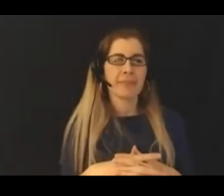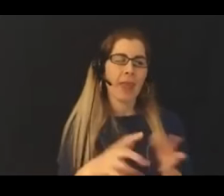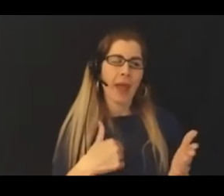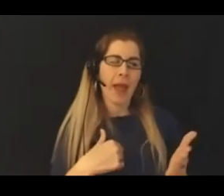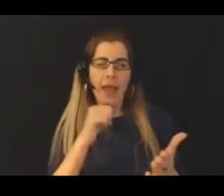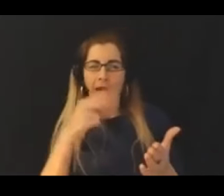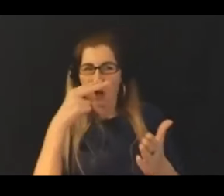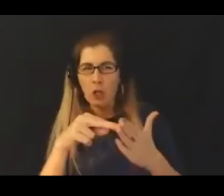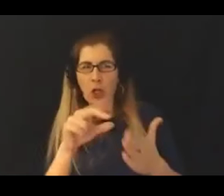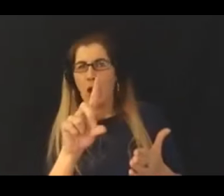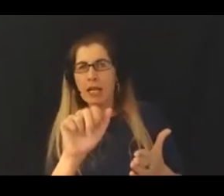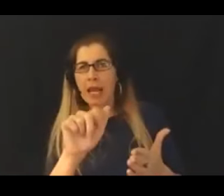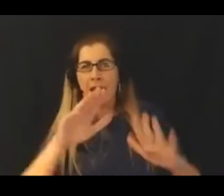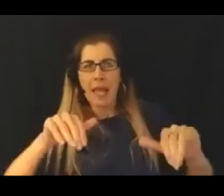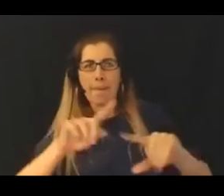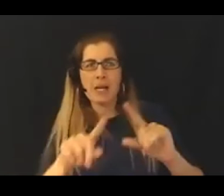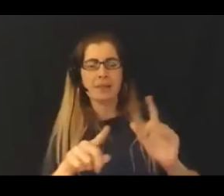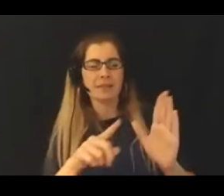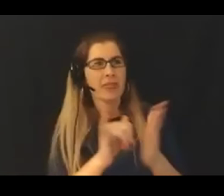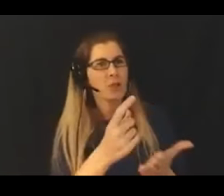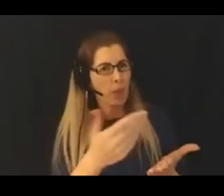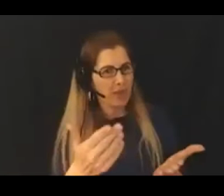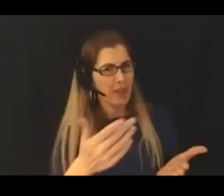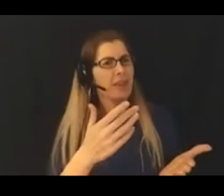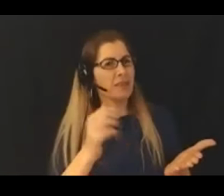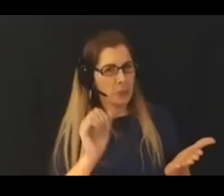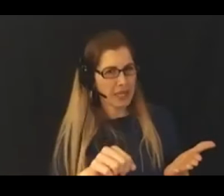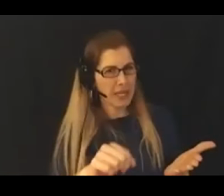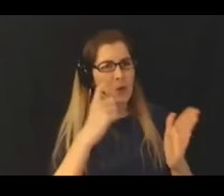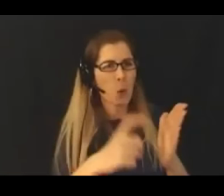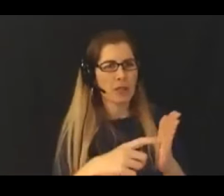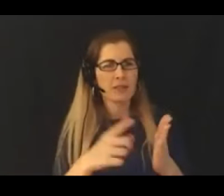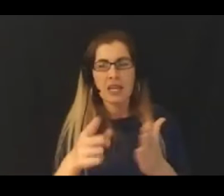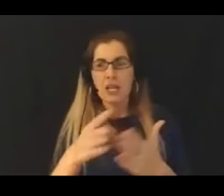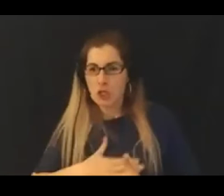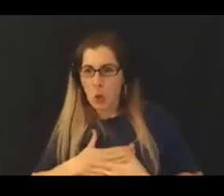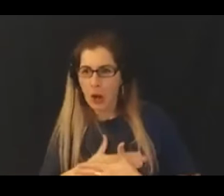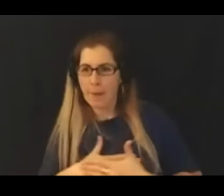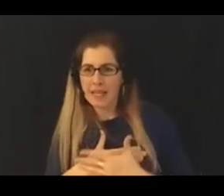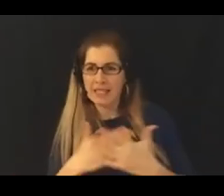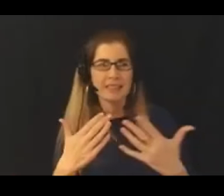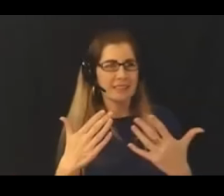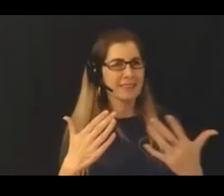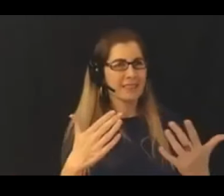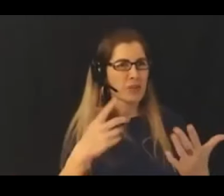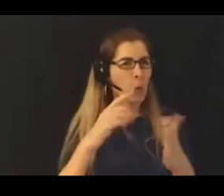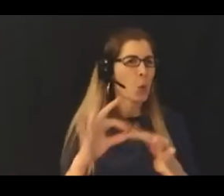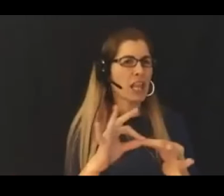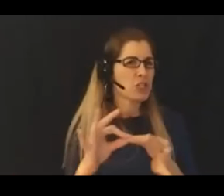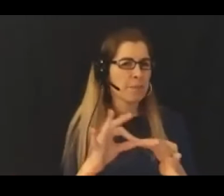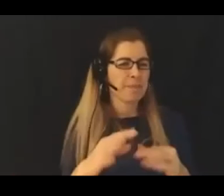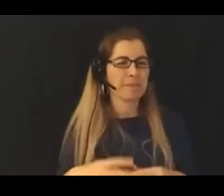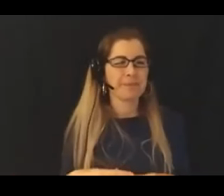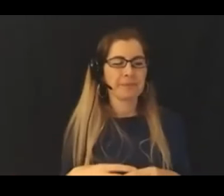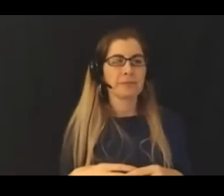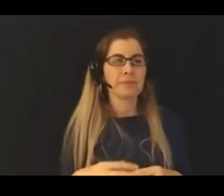that's certainly something we could look at, the relationship between enjoyment and some of these outcomes. So one of the